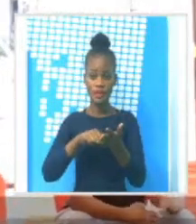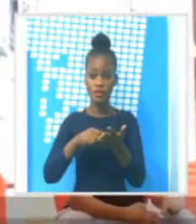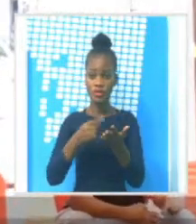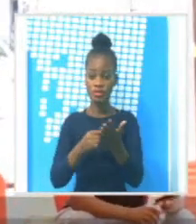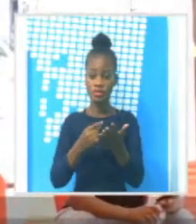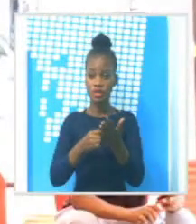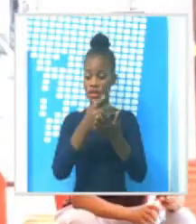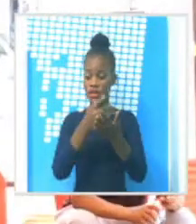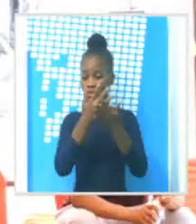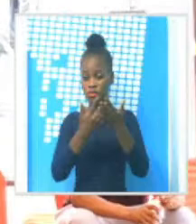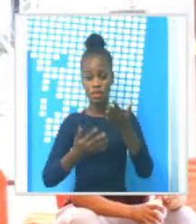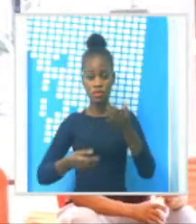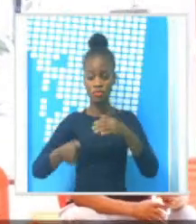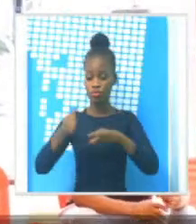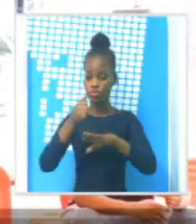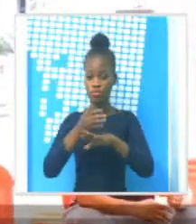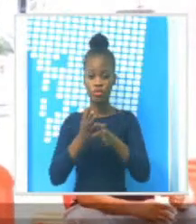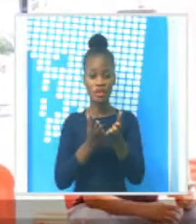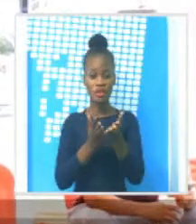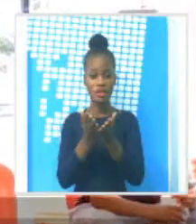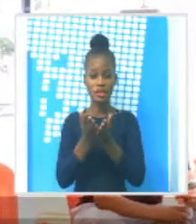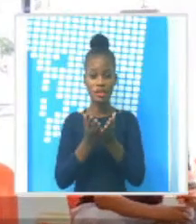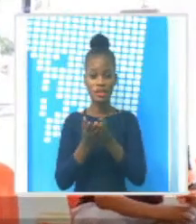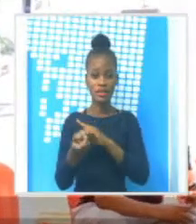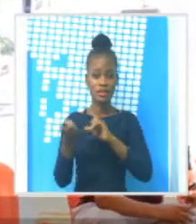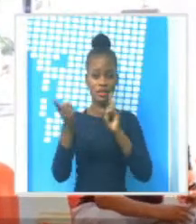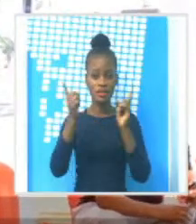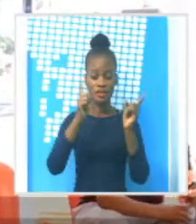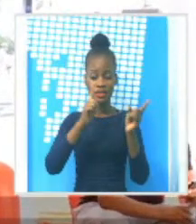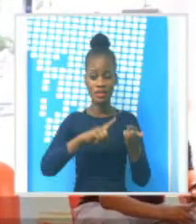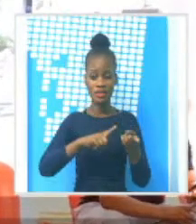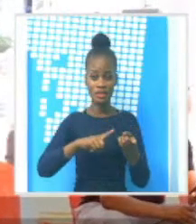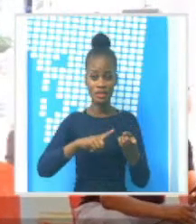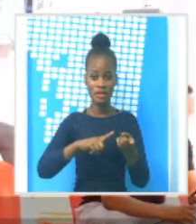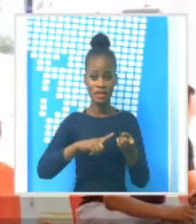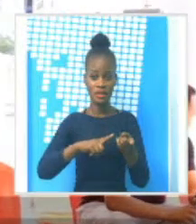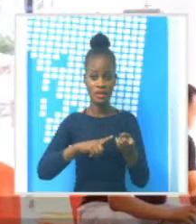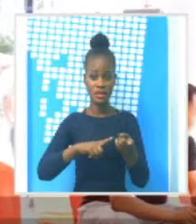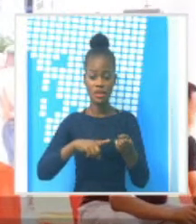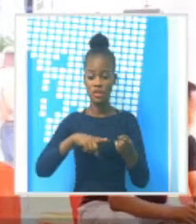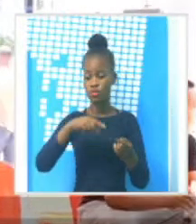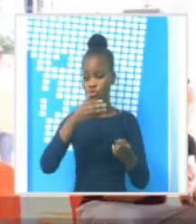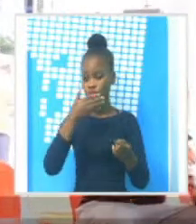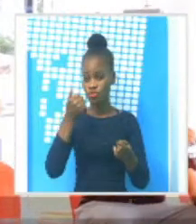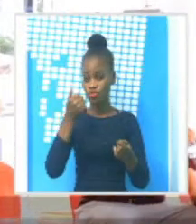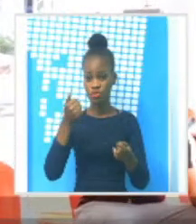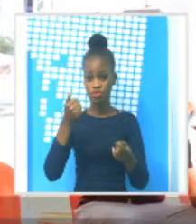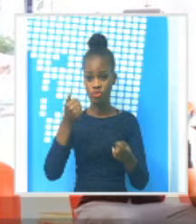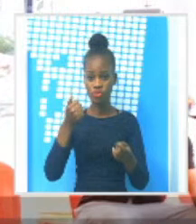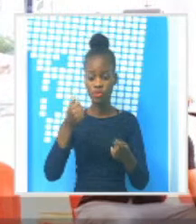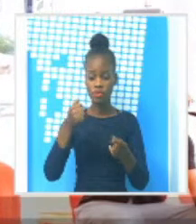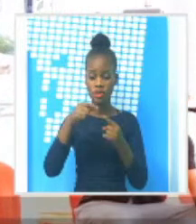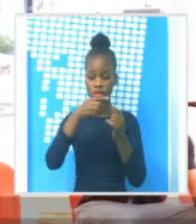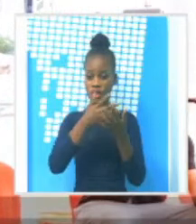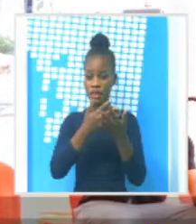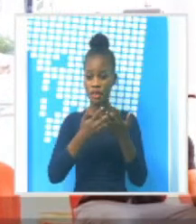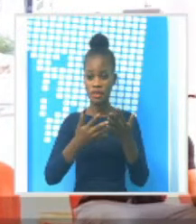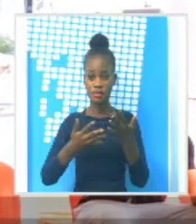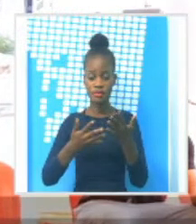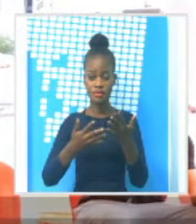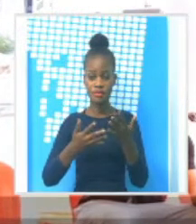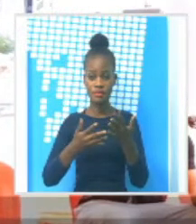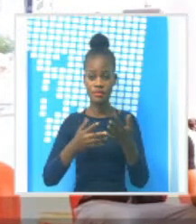Uganda Blood Transfusion Services reaches out to us because of the need for blood. I remember in the